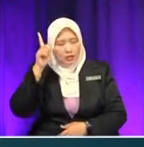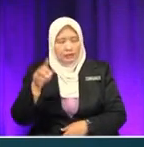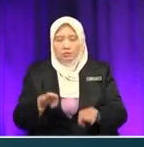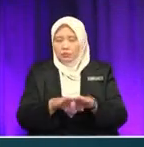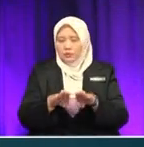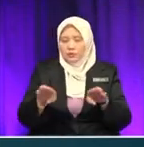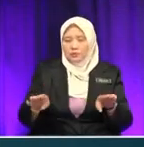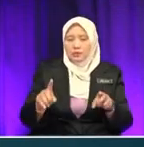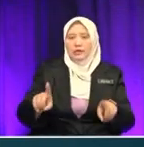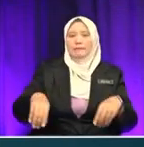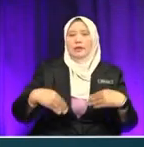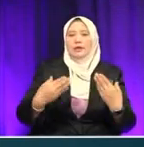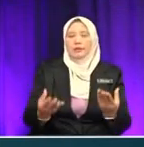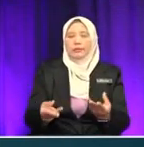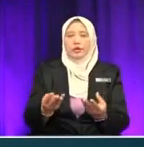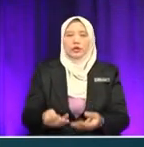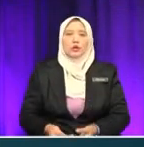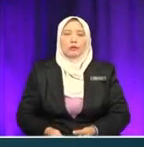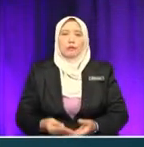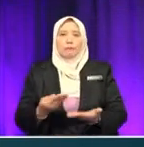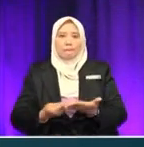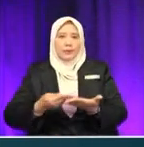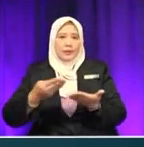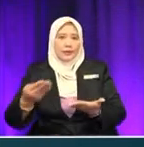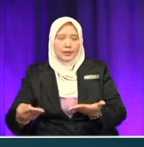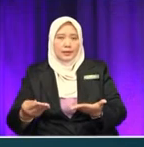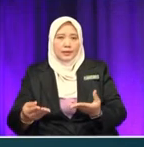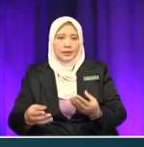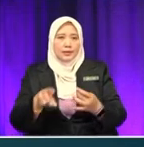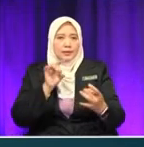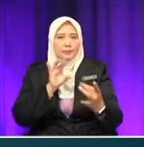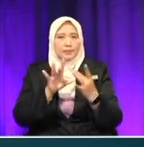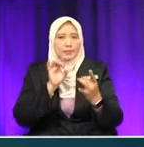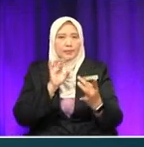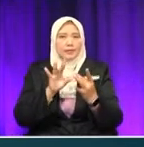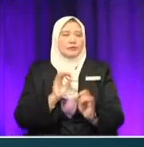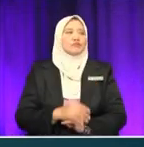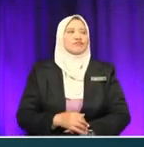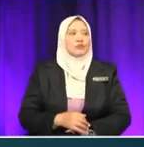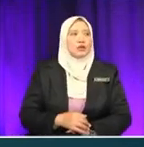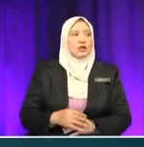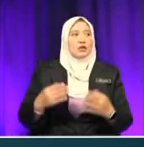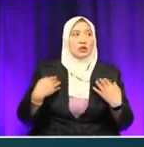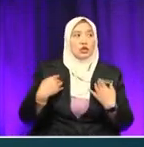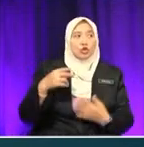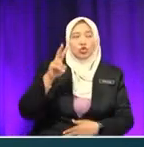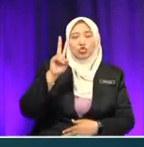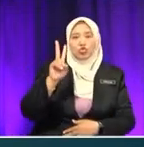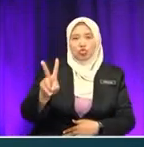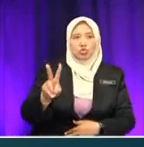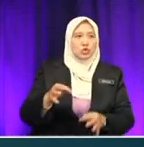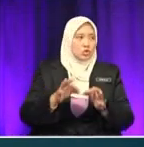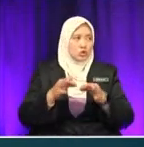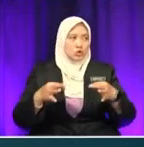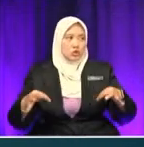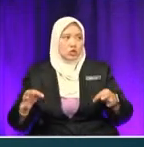their response. Okay. All right? Okay, so look at the first pair. They have to give reasons with 2 sentences and they need to have cohesive device